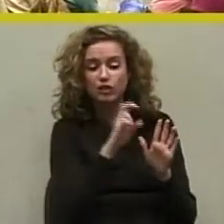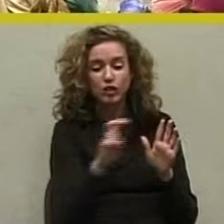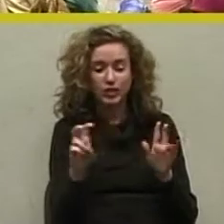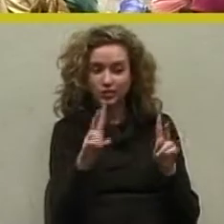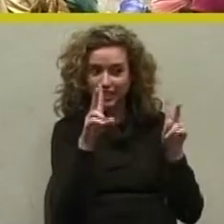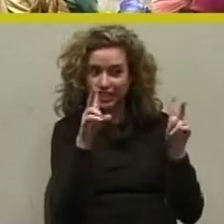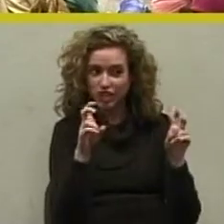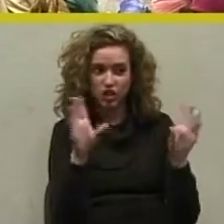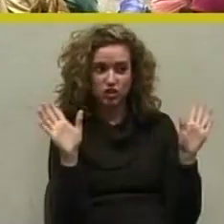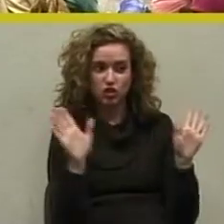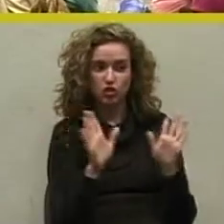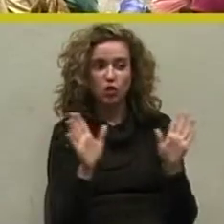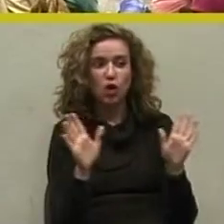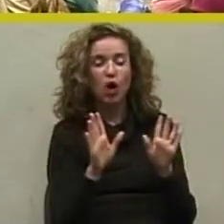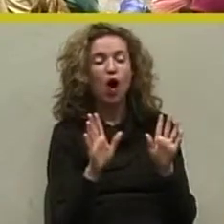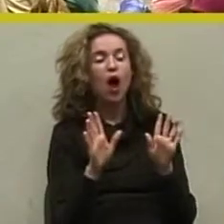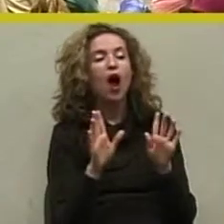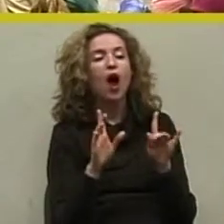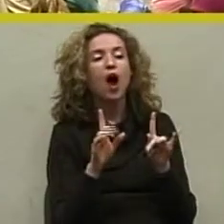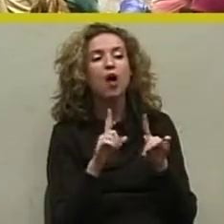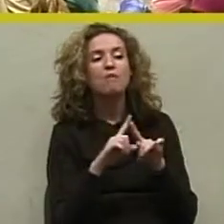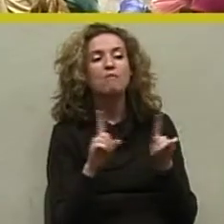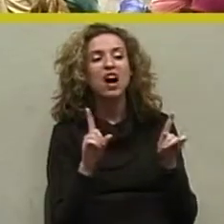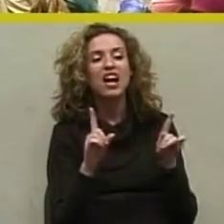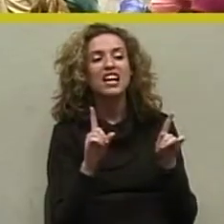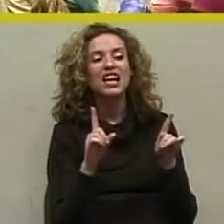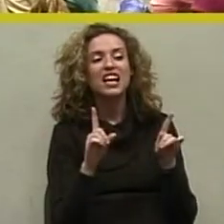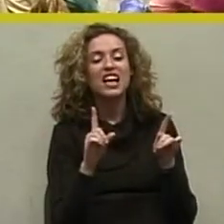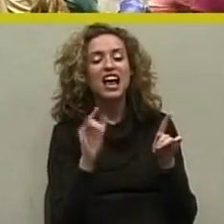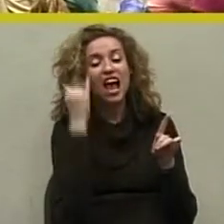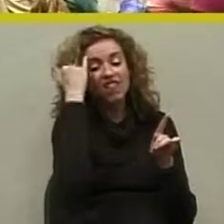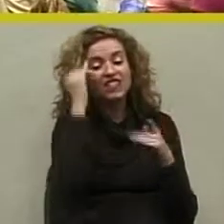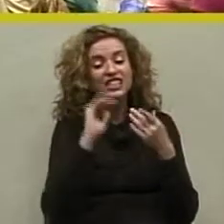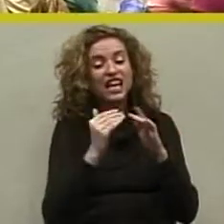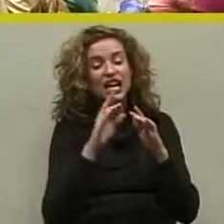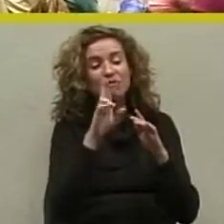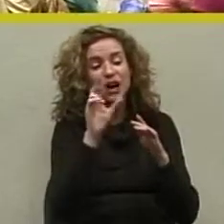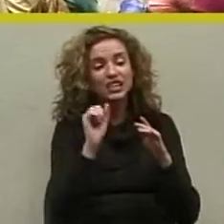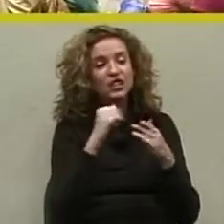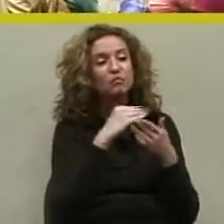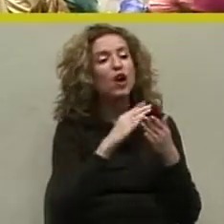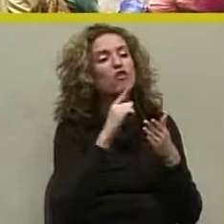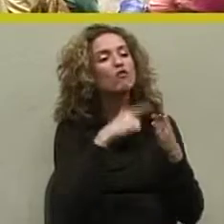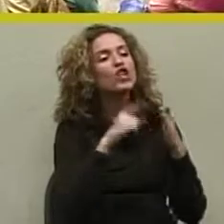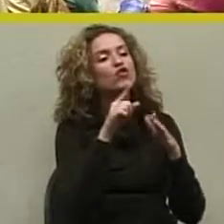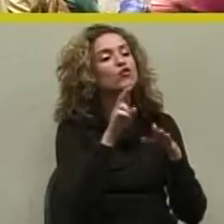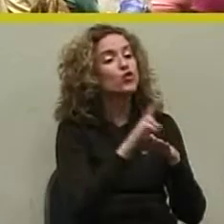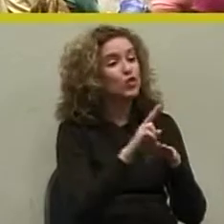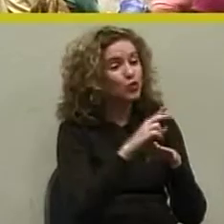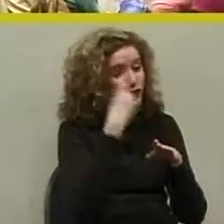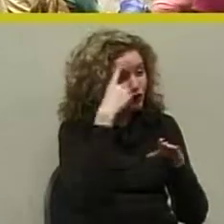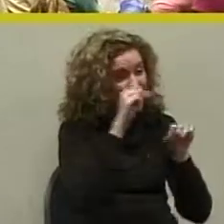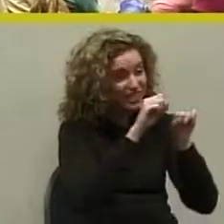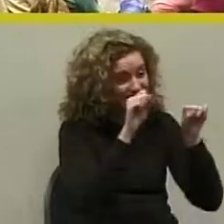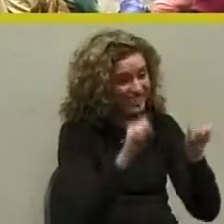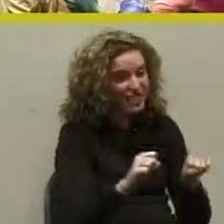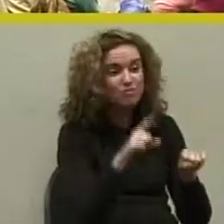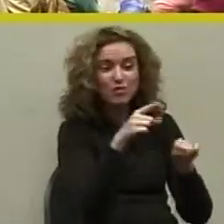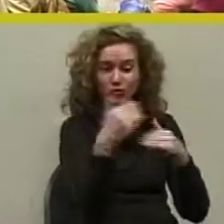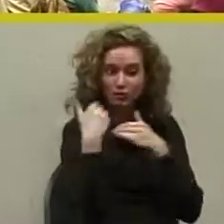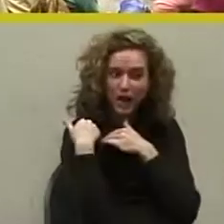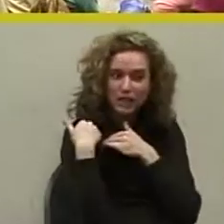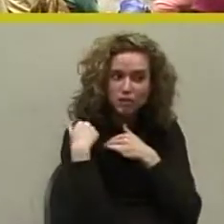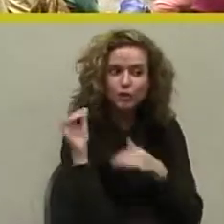doesn't require it. If the city bus is part of what you use as your system and it happens in the city bus, guess what? You're also responsible for the city